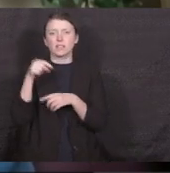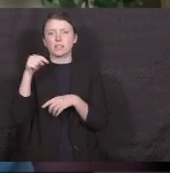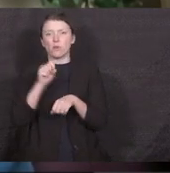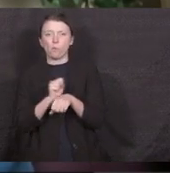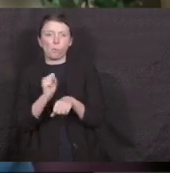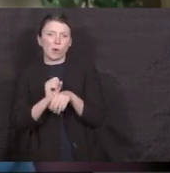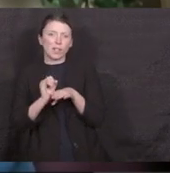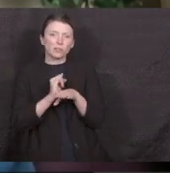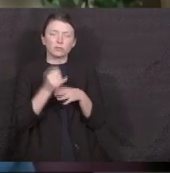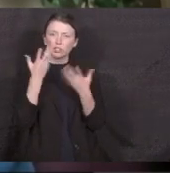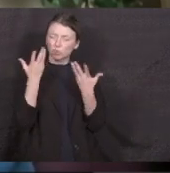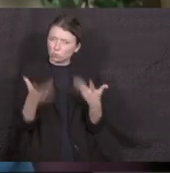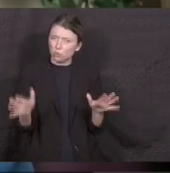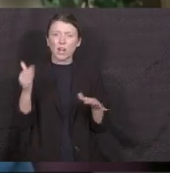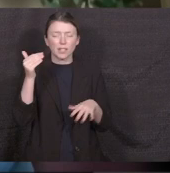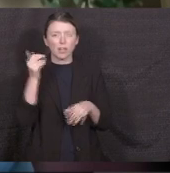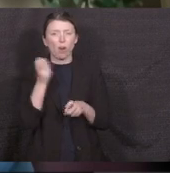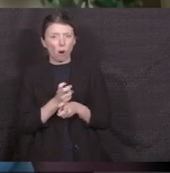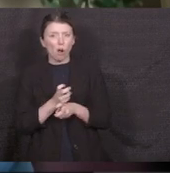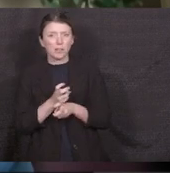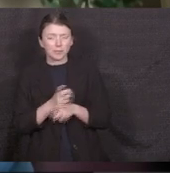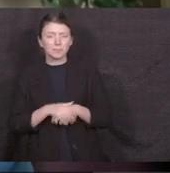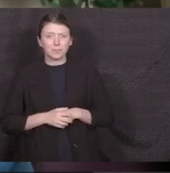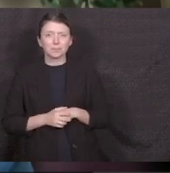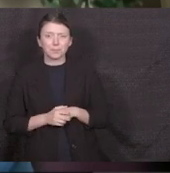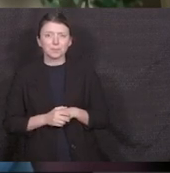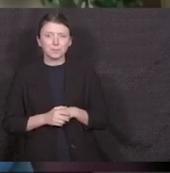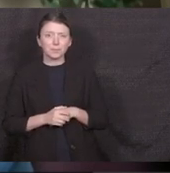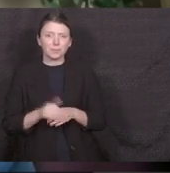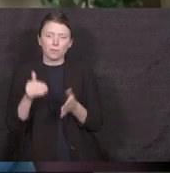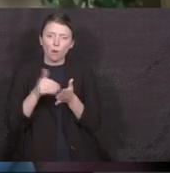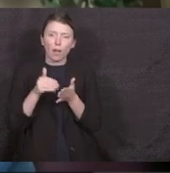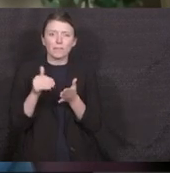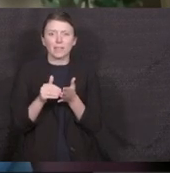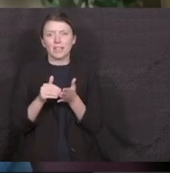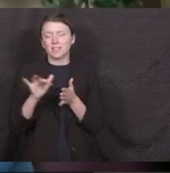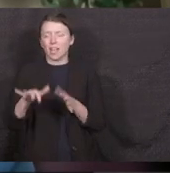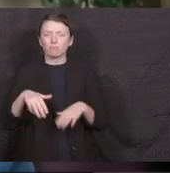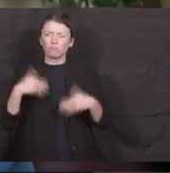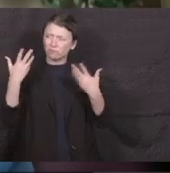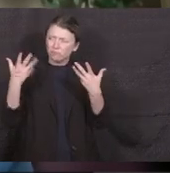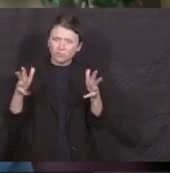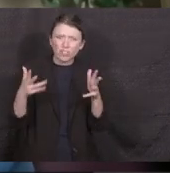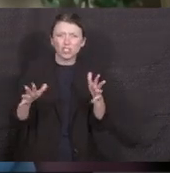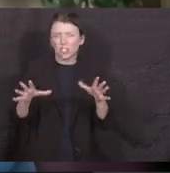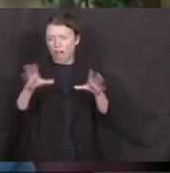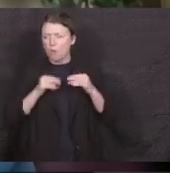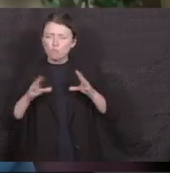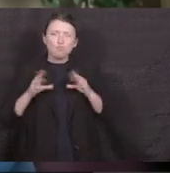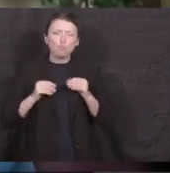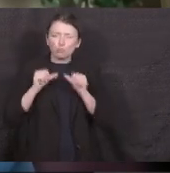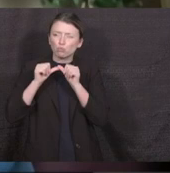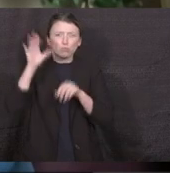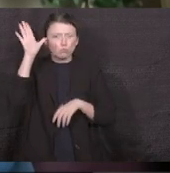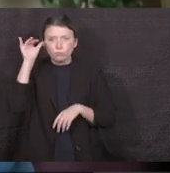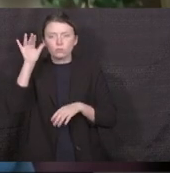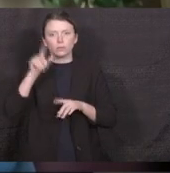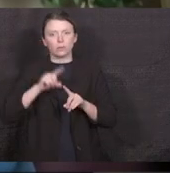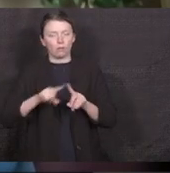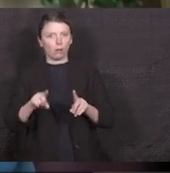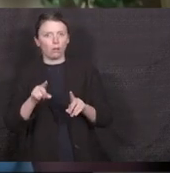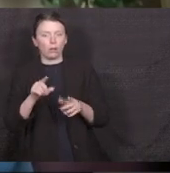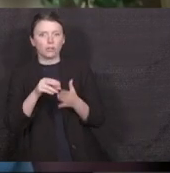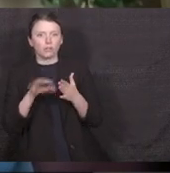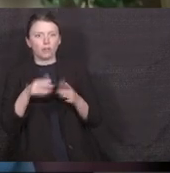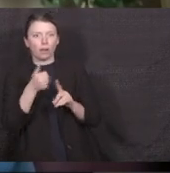is so hard that, oftentimes it's just like, hey, suck it up and you don't have to deal with it. And students are pushing back